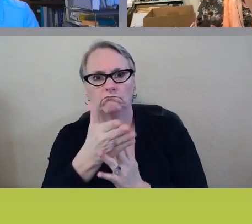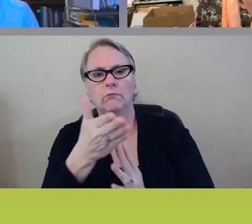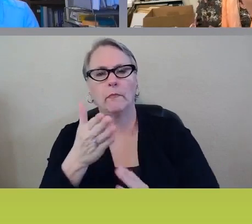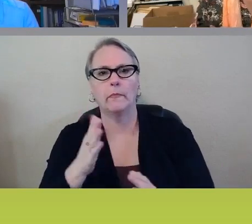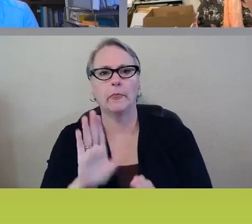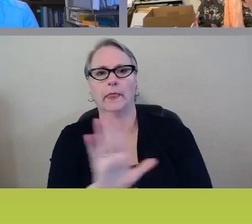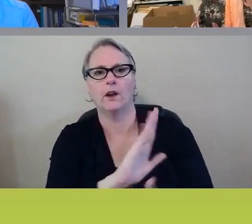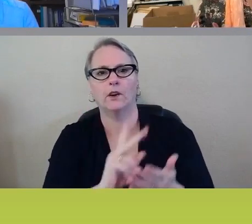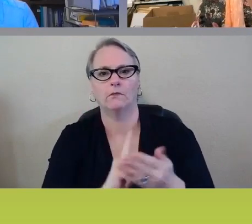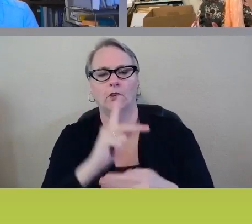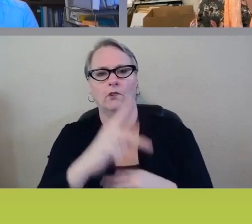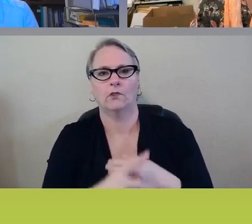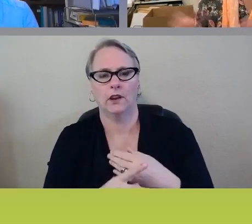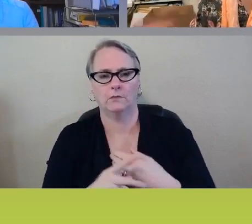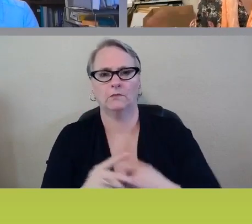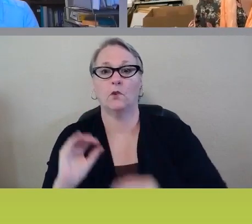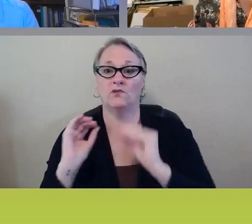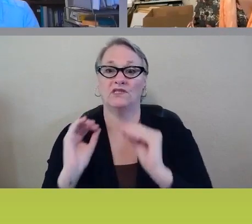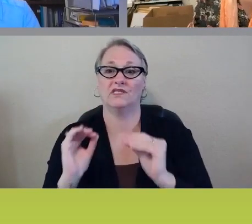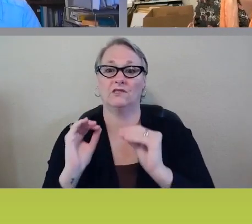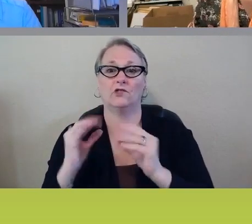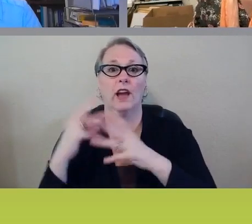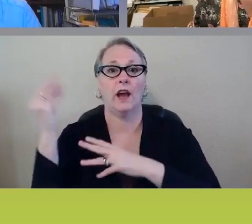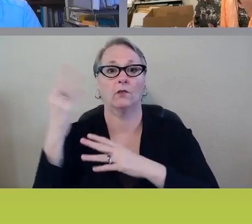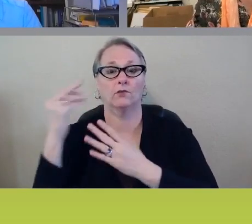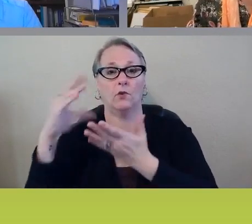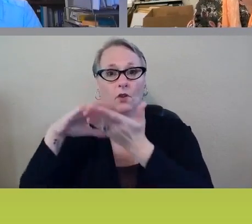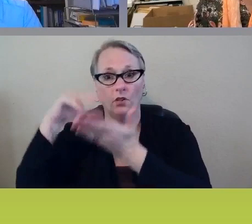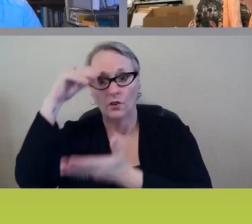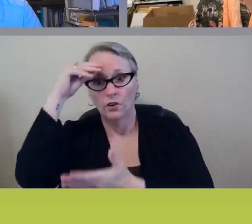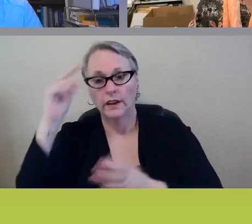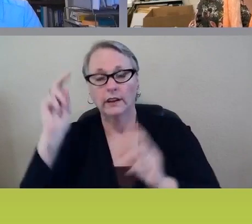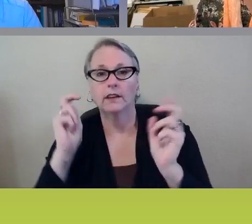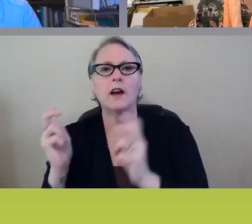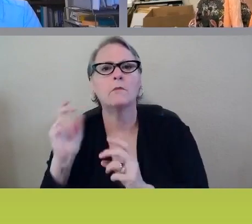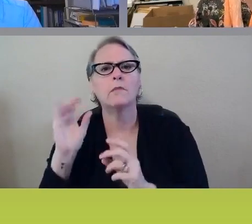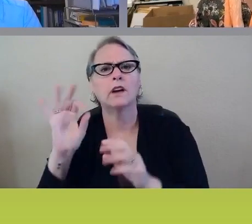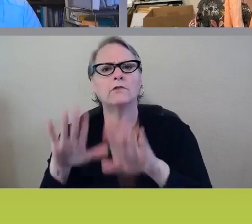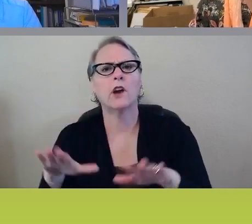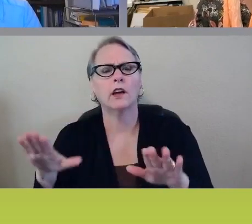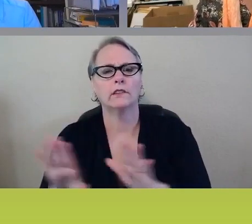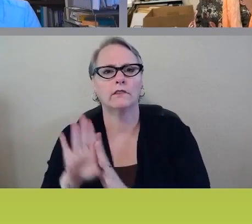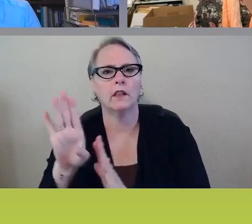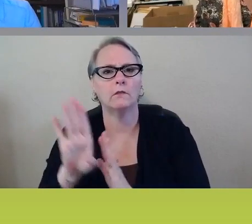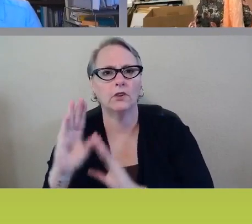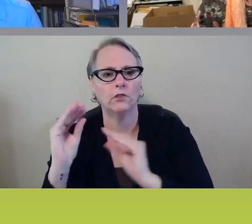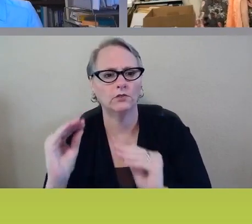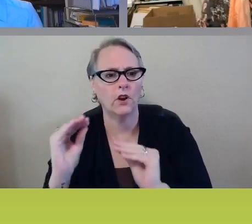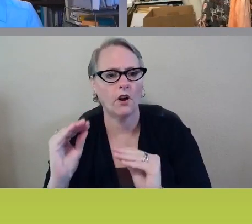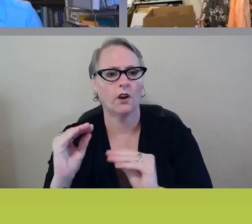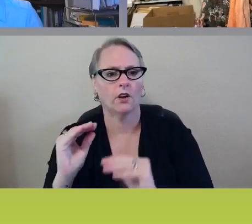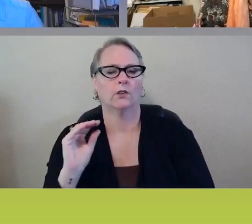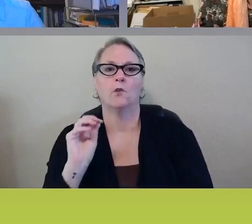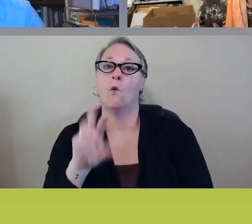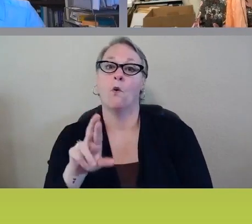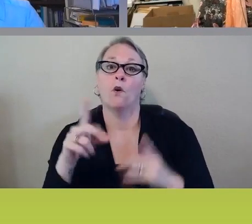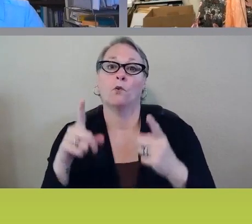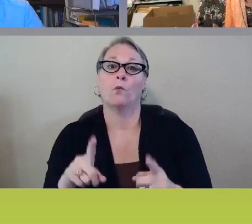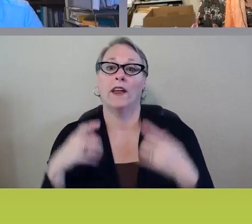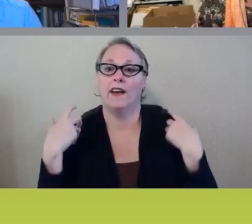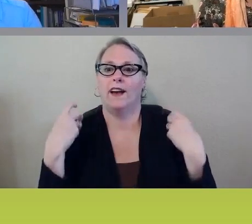outdoor learning when the topics of child development are taught, or when the health